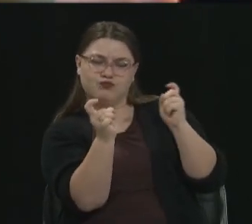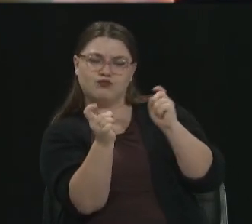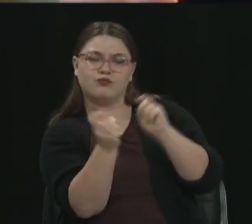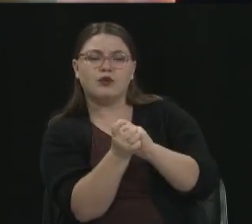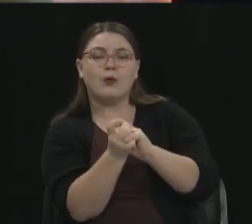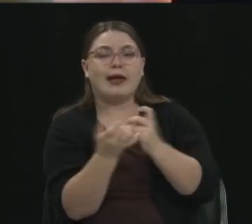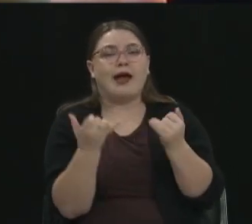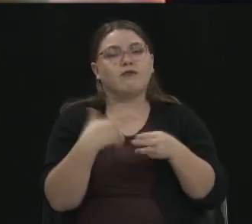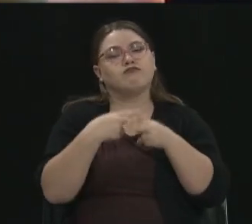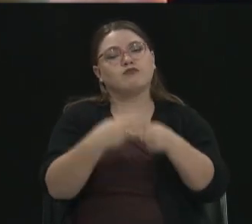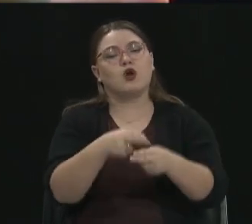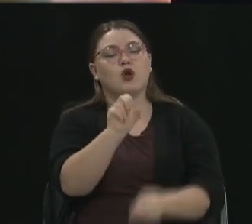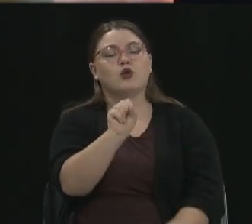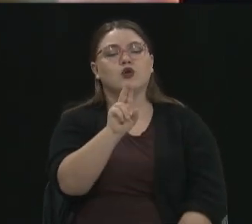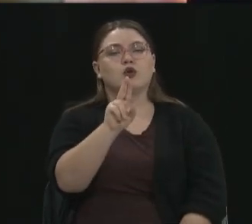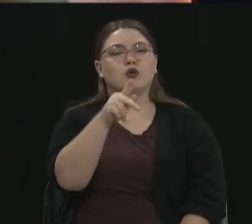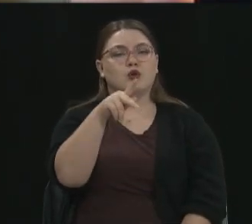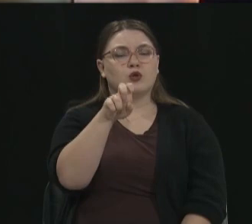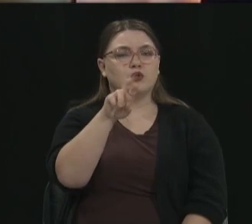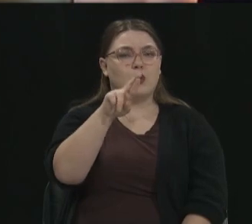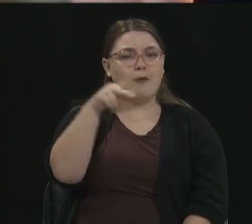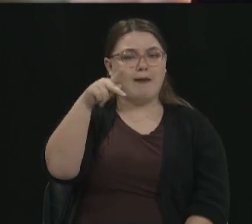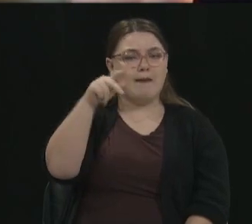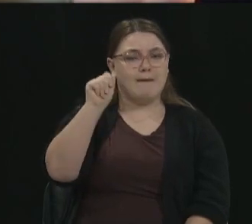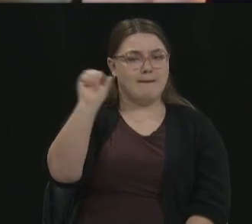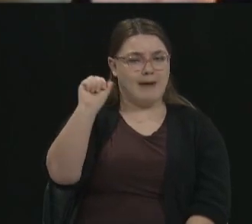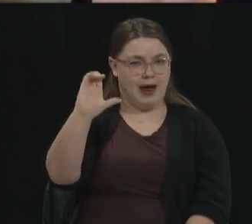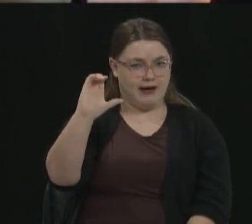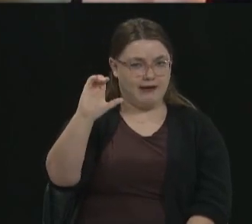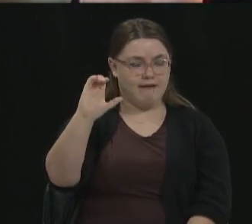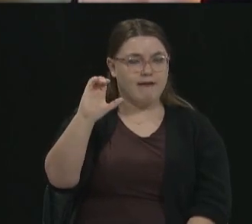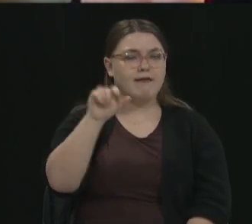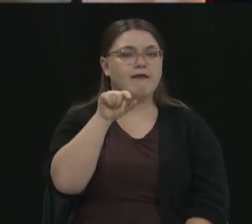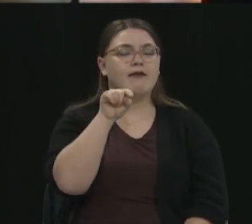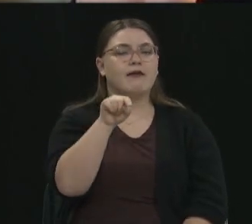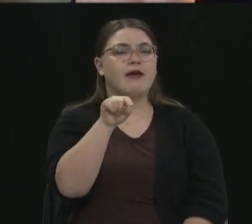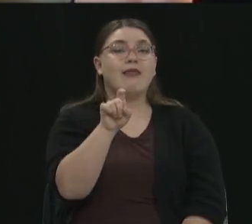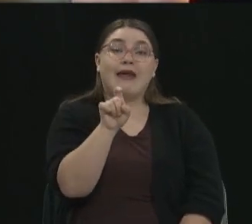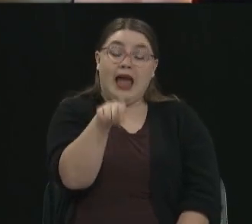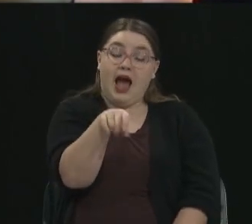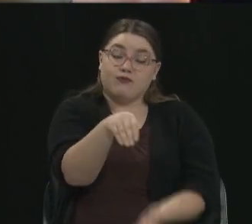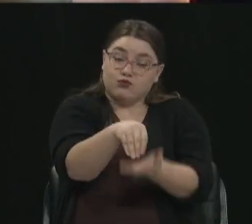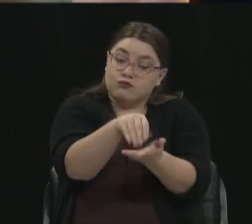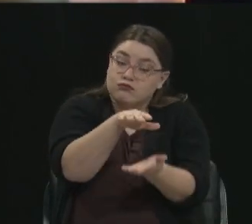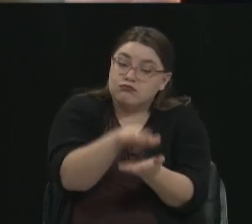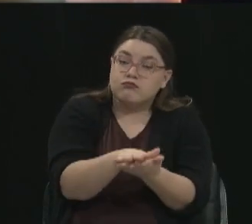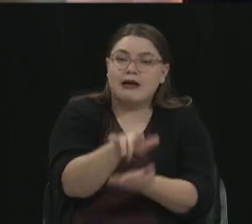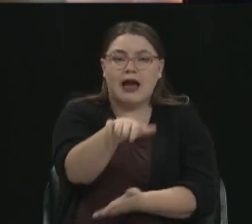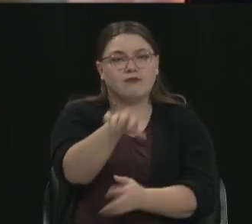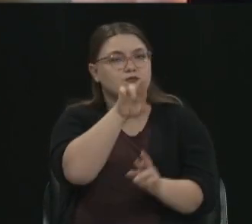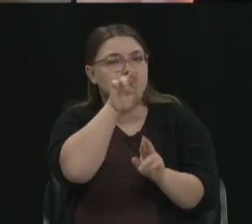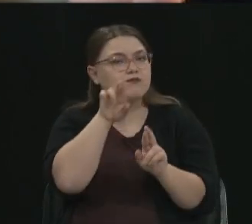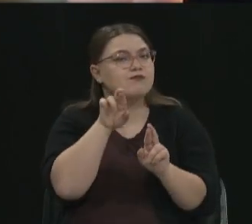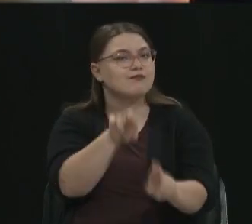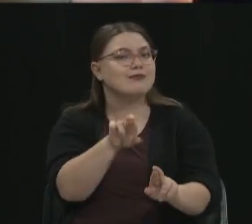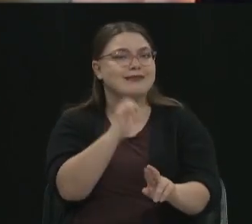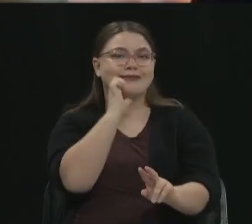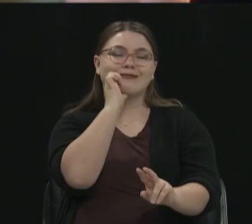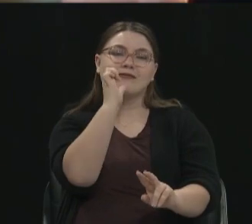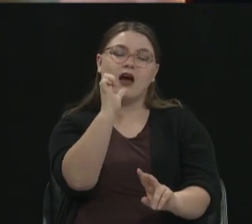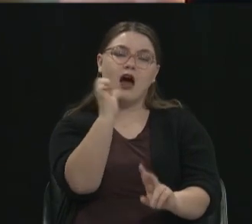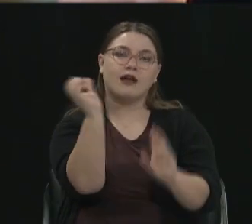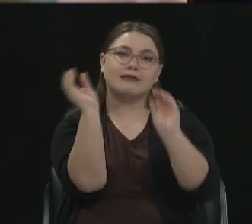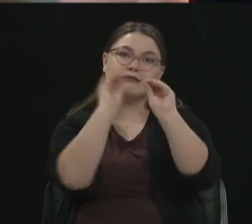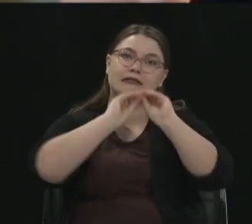super PACs, that they do have to report. It's not quite as clear as